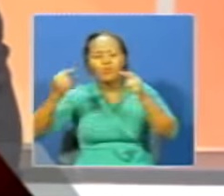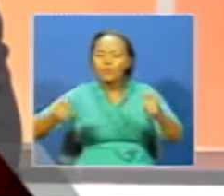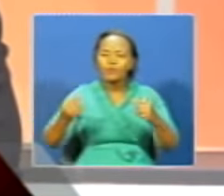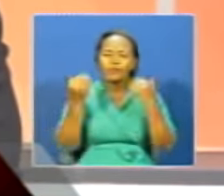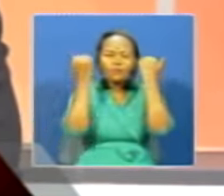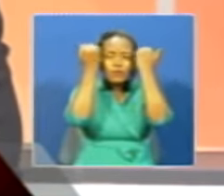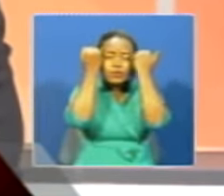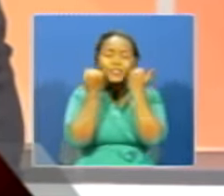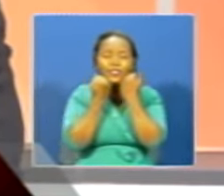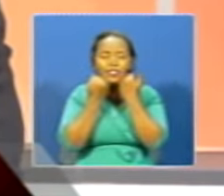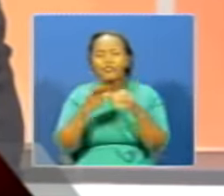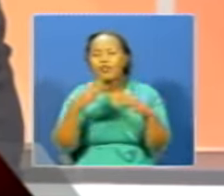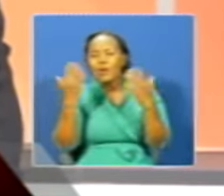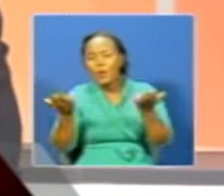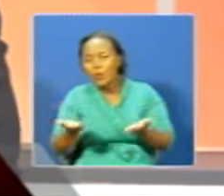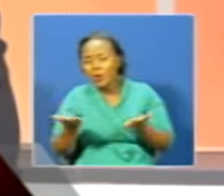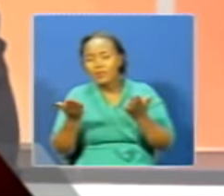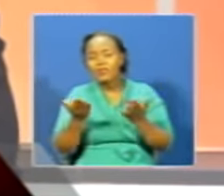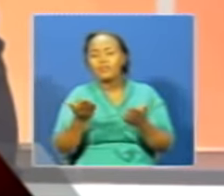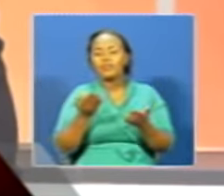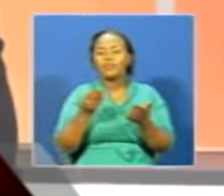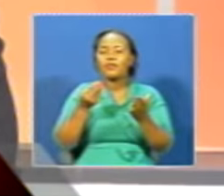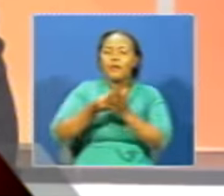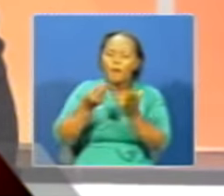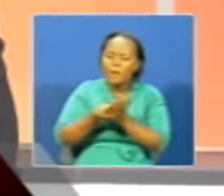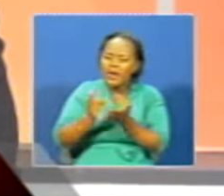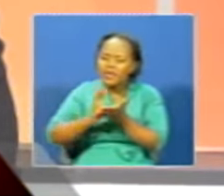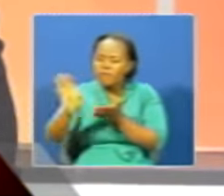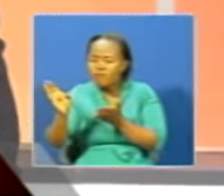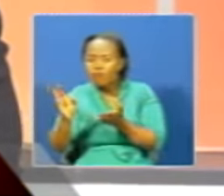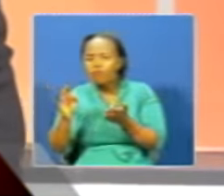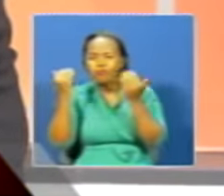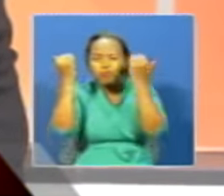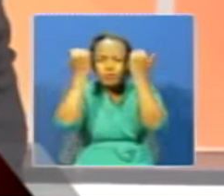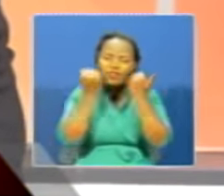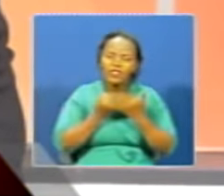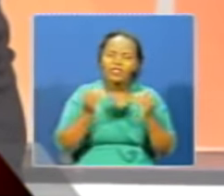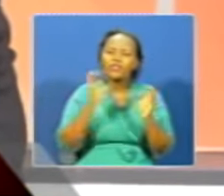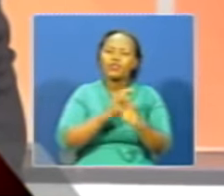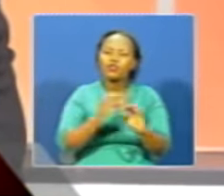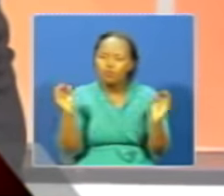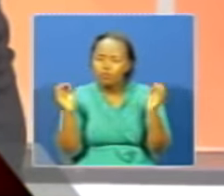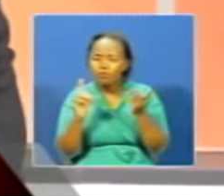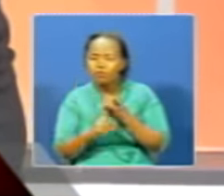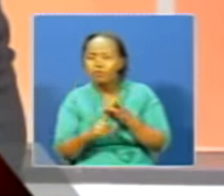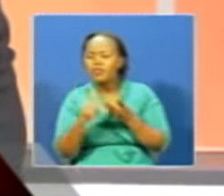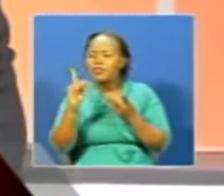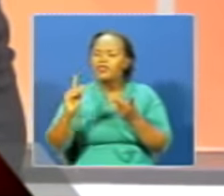the judiciary. You understand the ethics and corruption body. You understand the DPP.